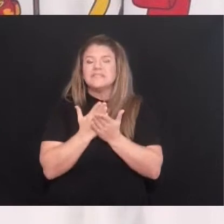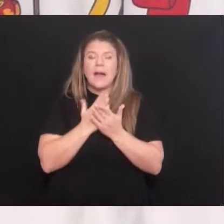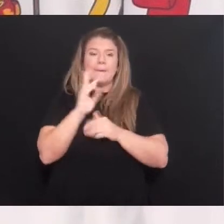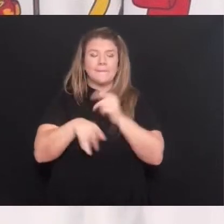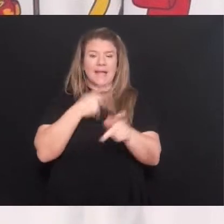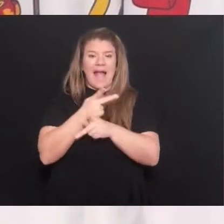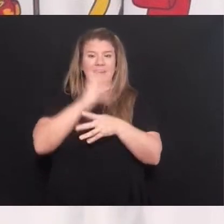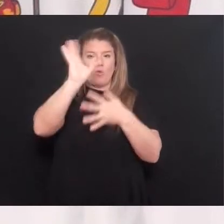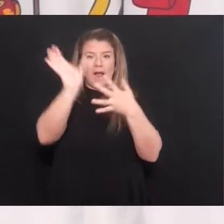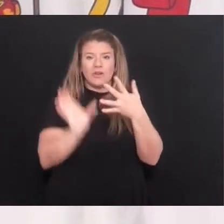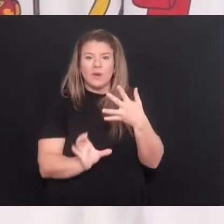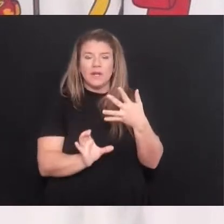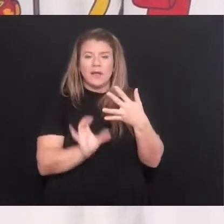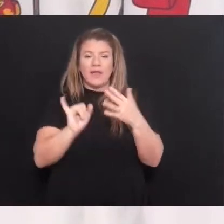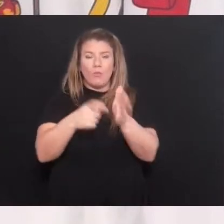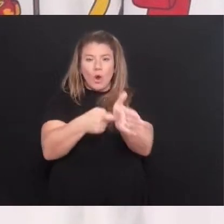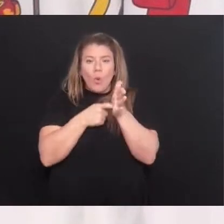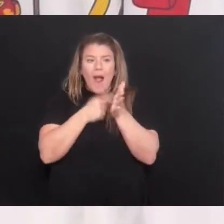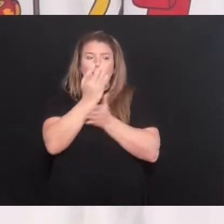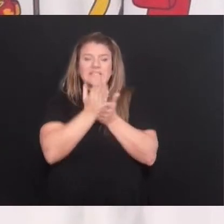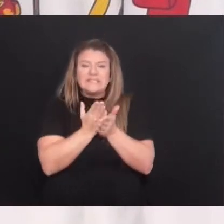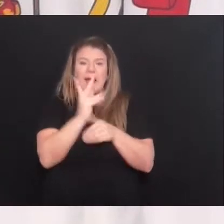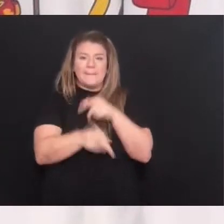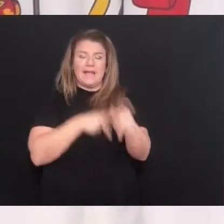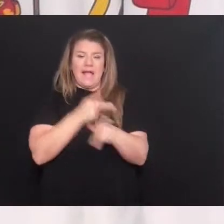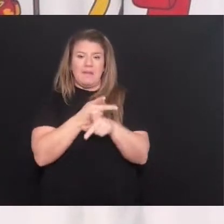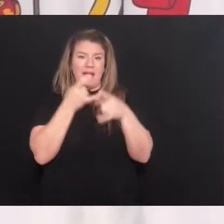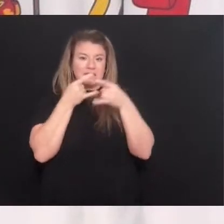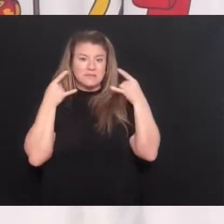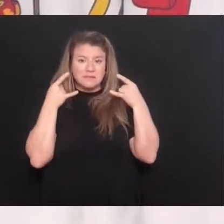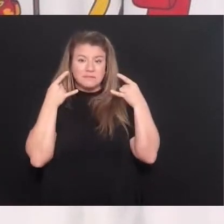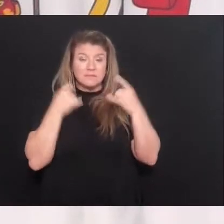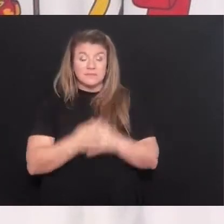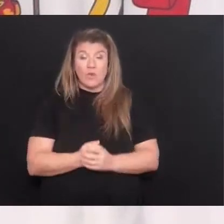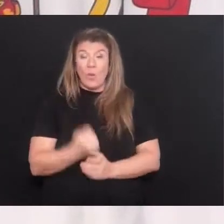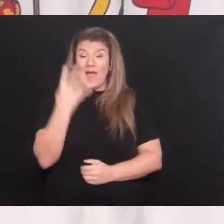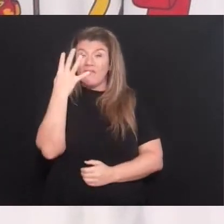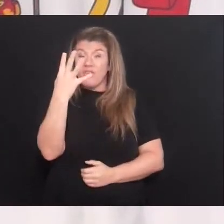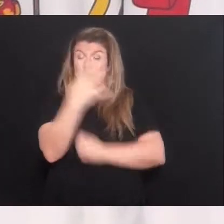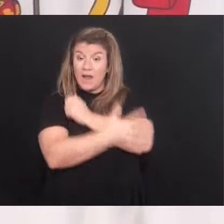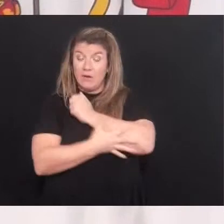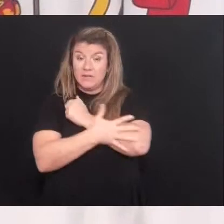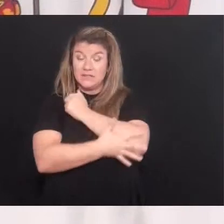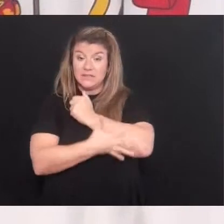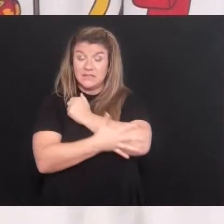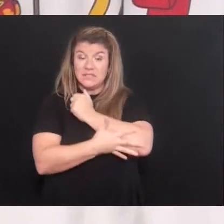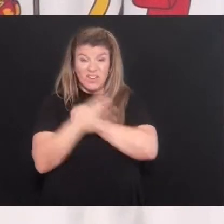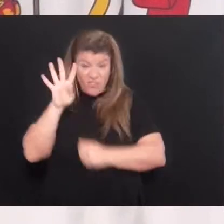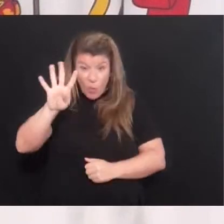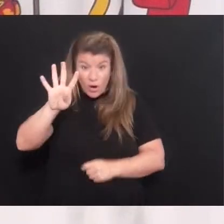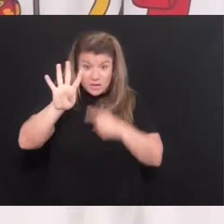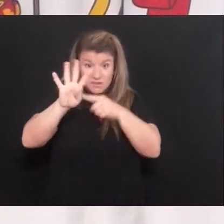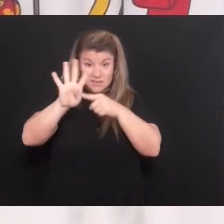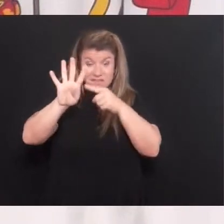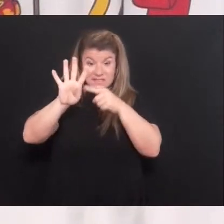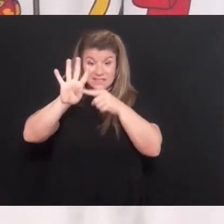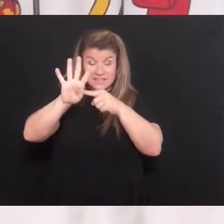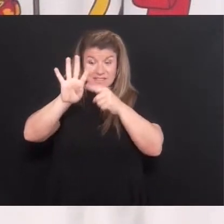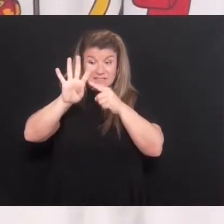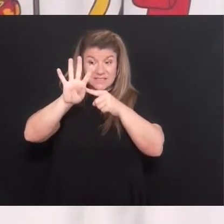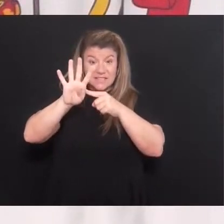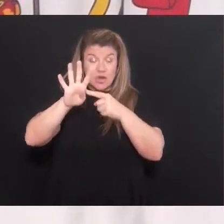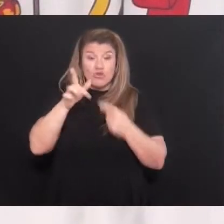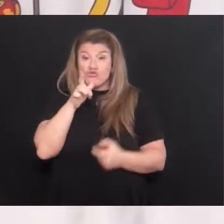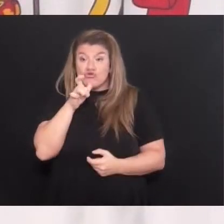criteria that's requiring some type of mask. We have 4 counties. 4 counties. Those 4 counties